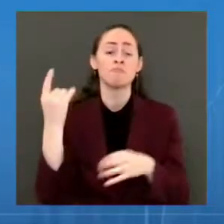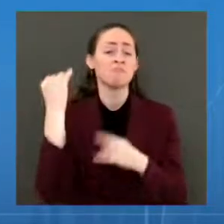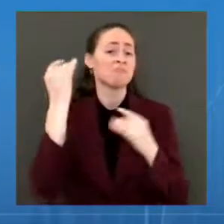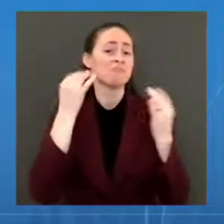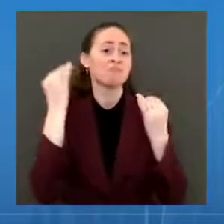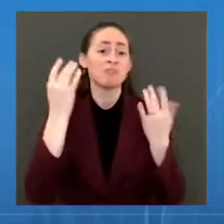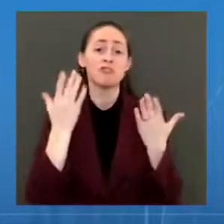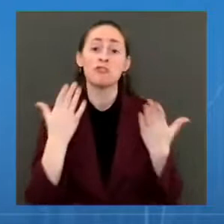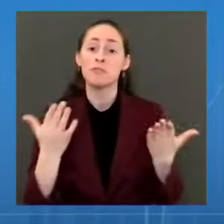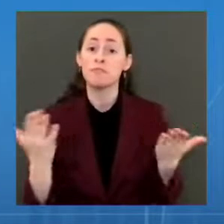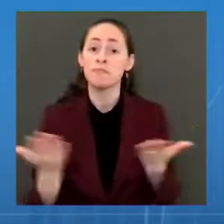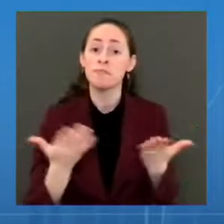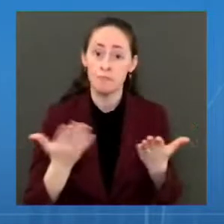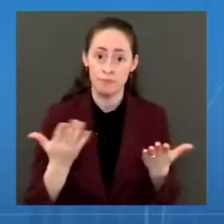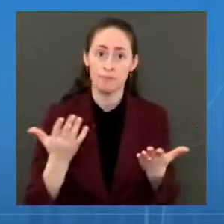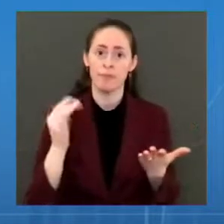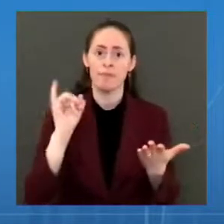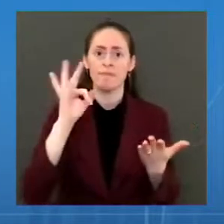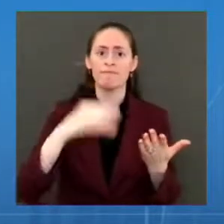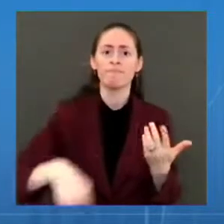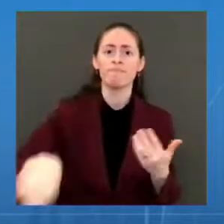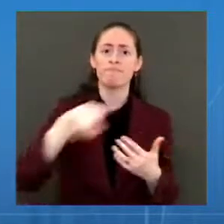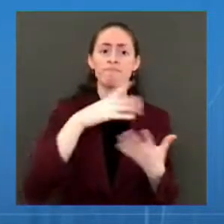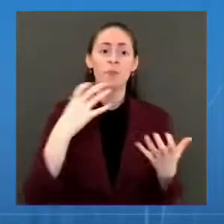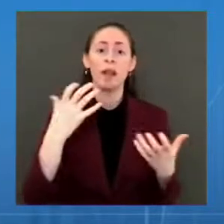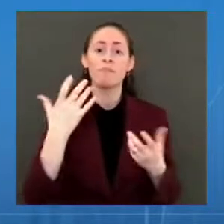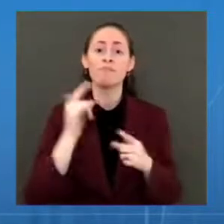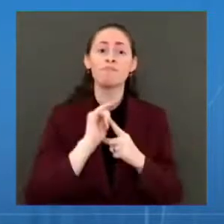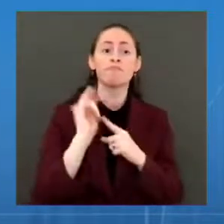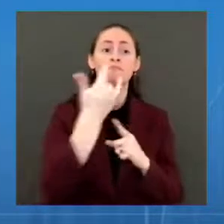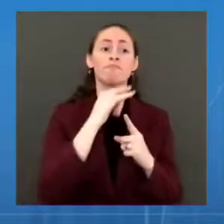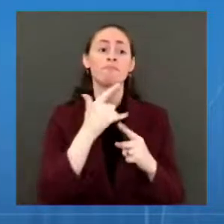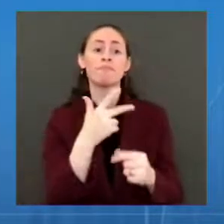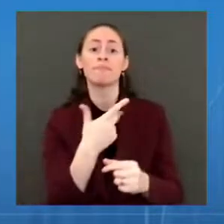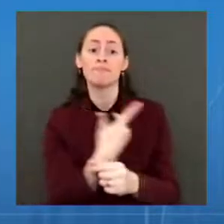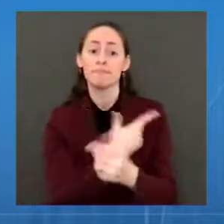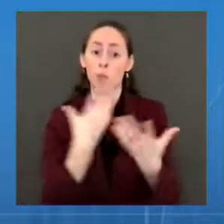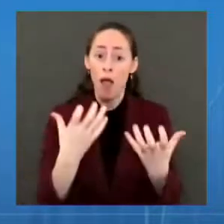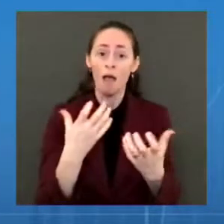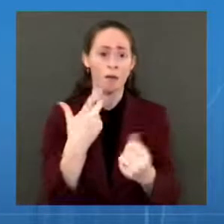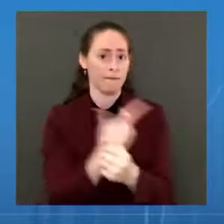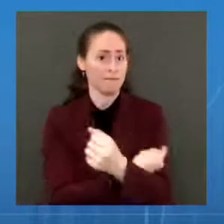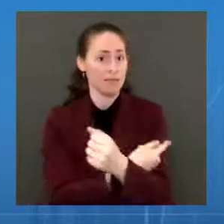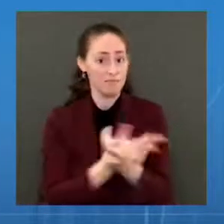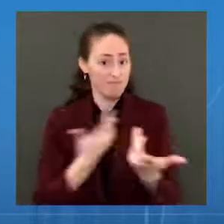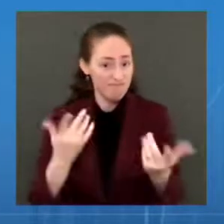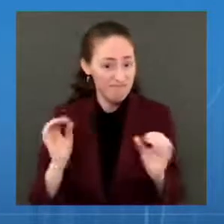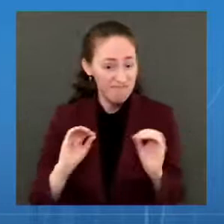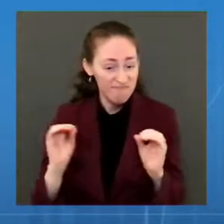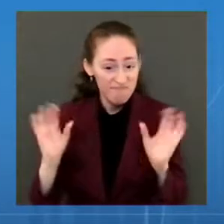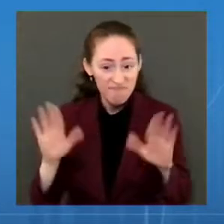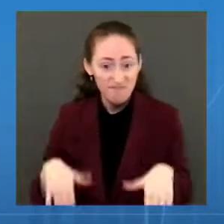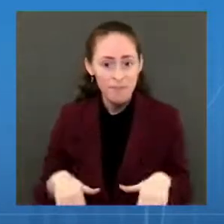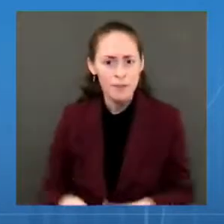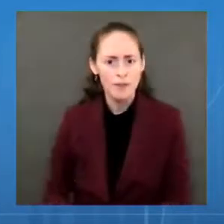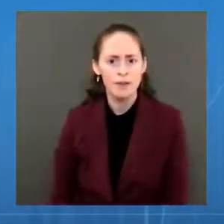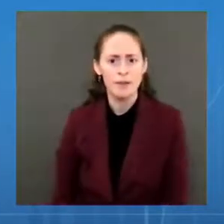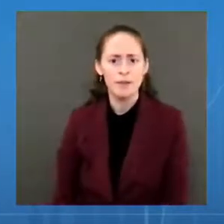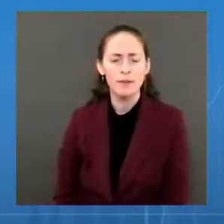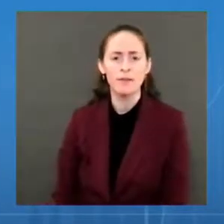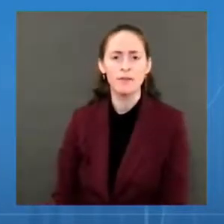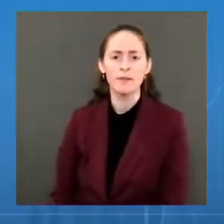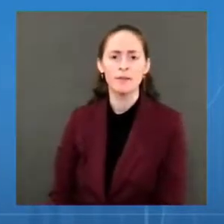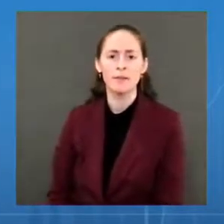off the table. Is that the case? Is it no longer under consideration, and why not? Okay, Zeke, that's quite a few. Let me see if I can